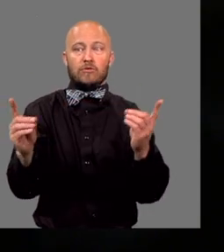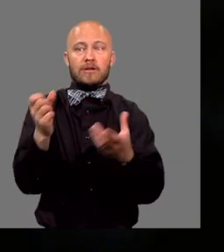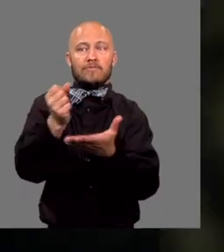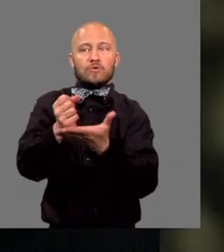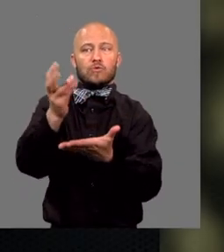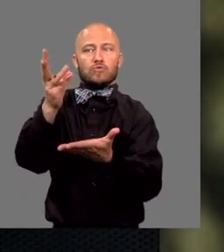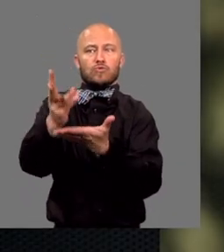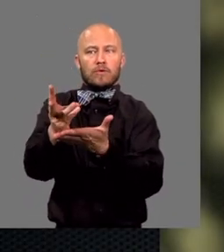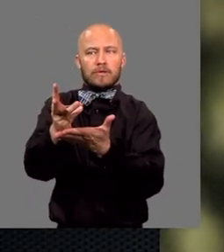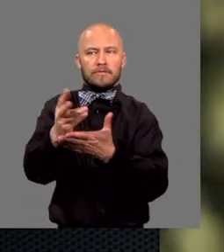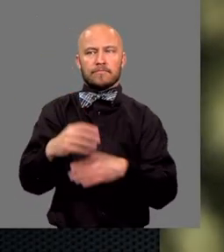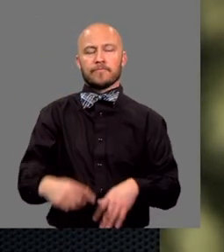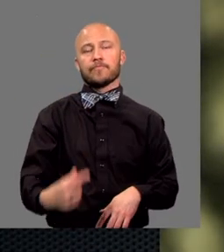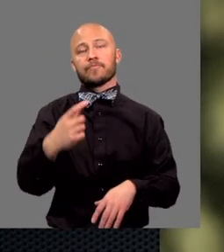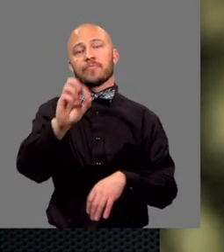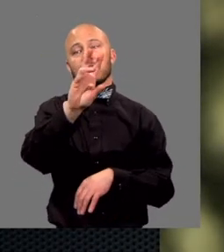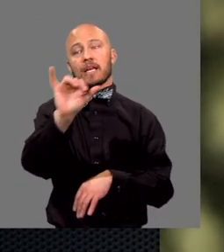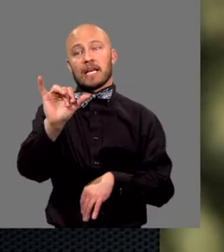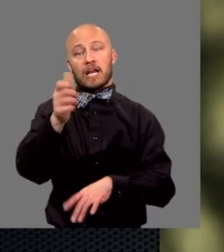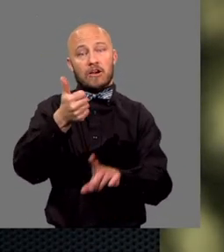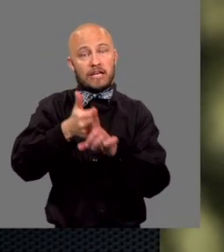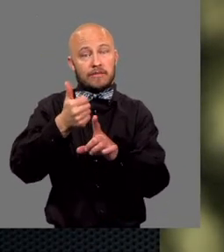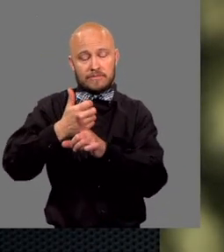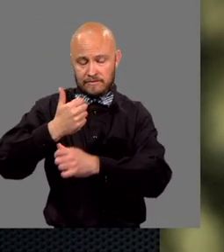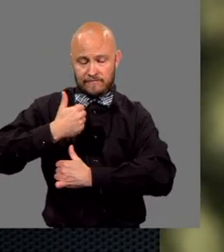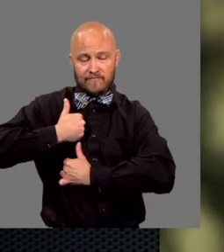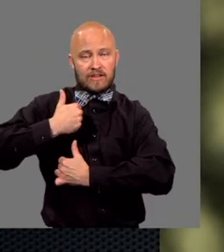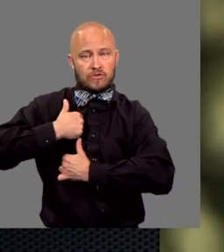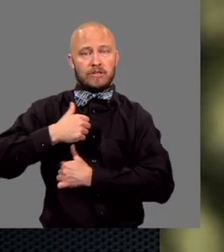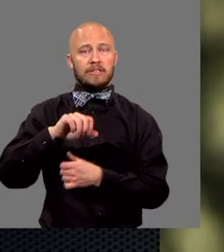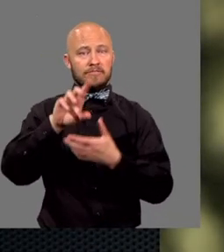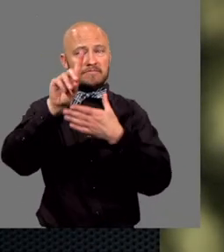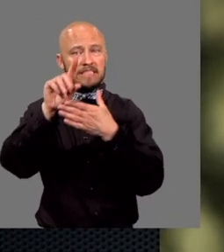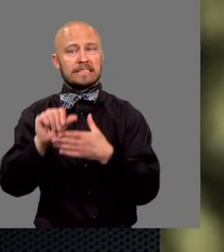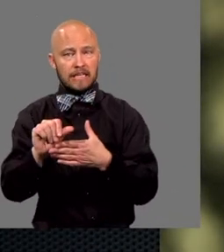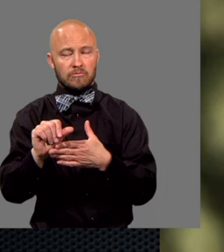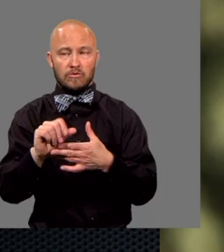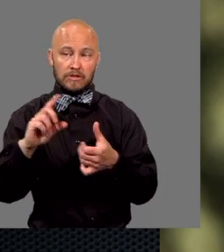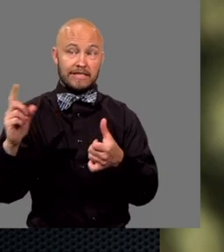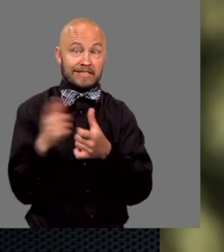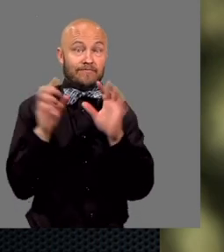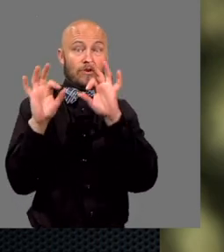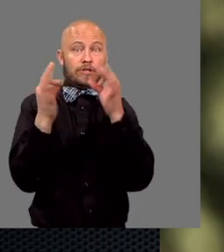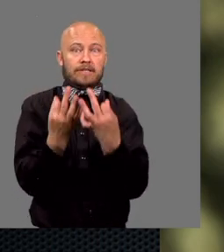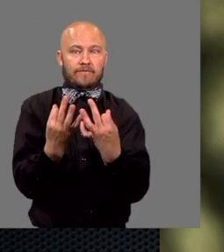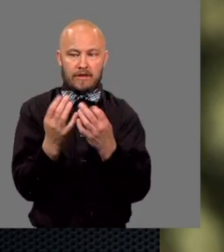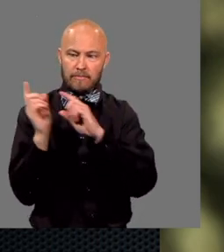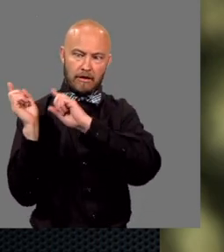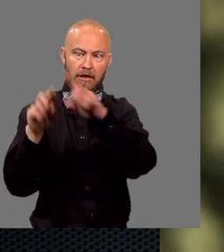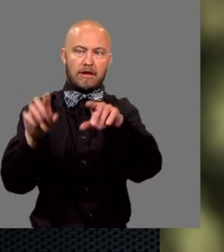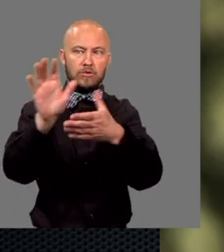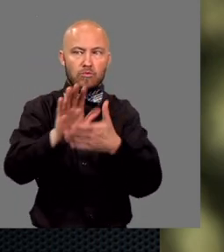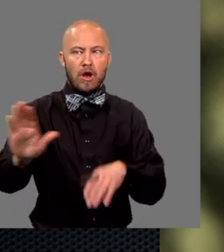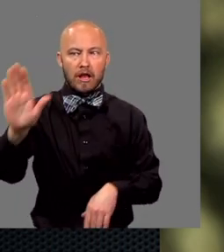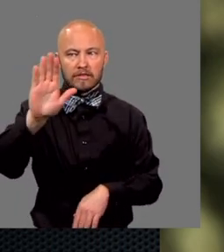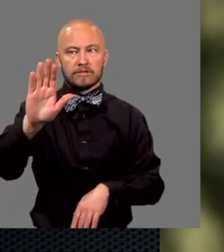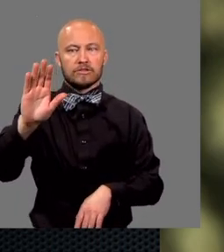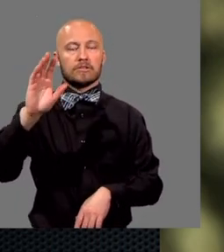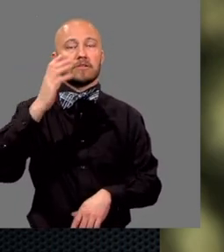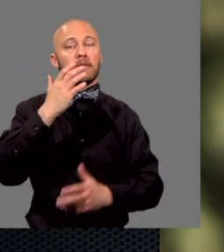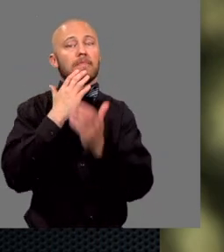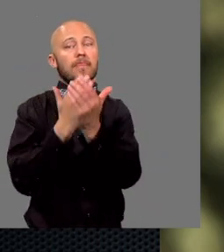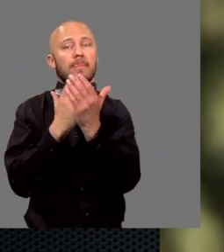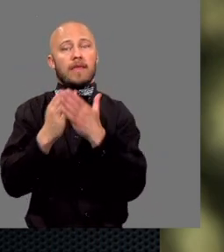in social work. Gary is a disabled veteran and the first in his family to attend college. He